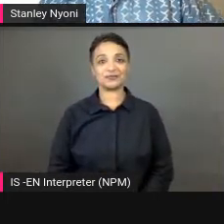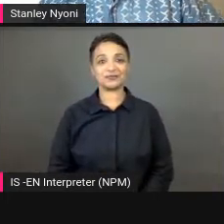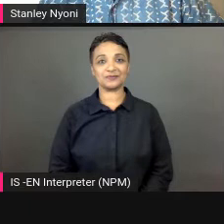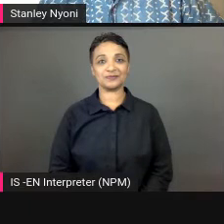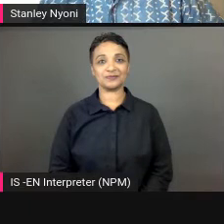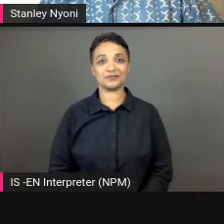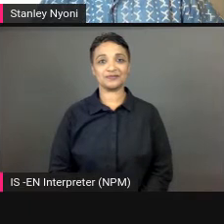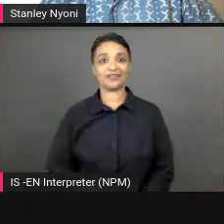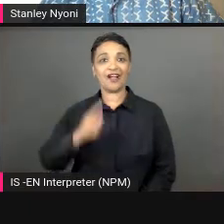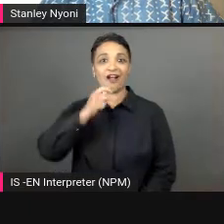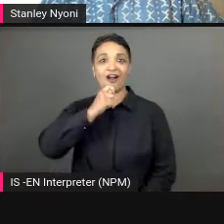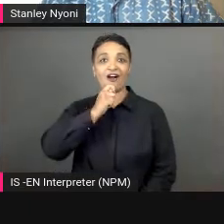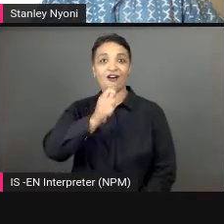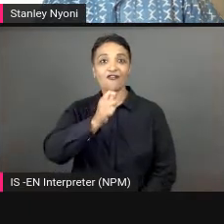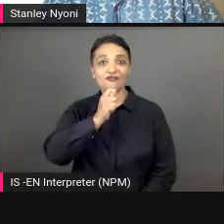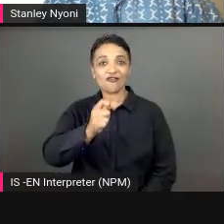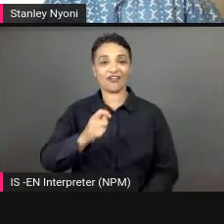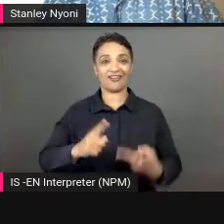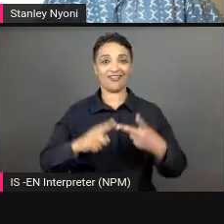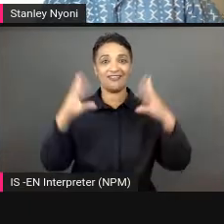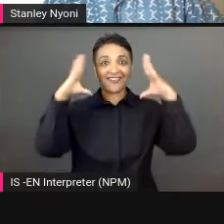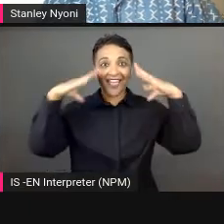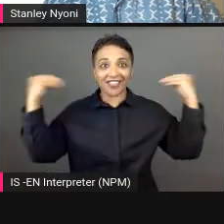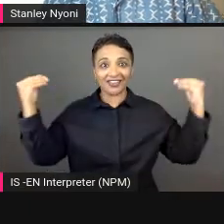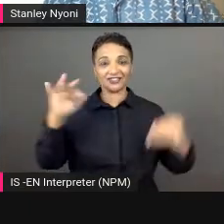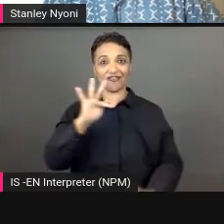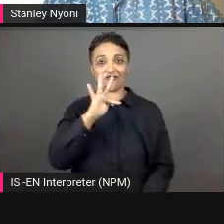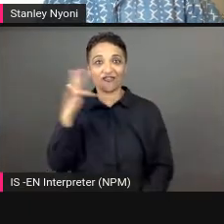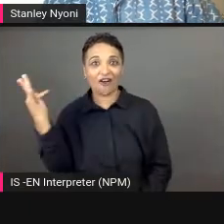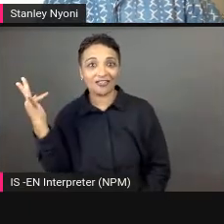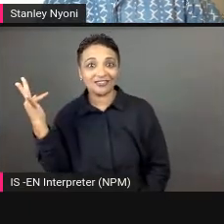Hungary, Netherlands, France.